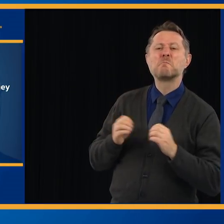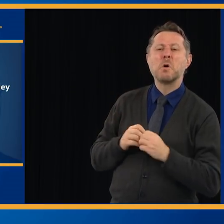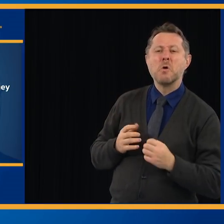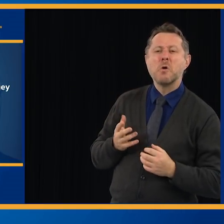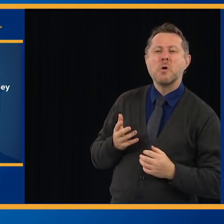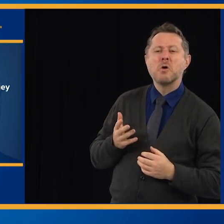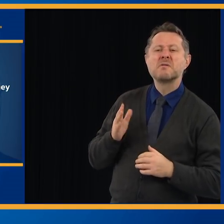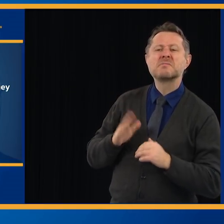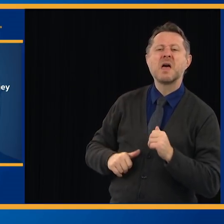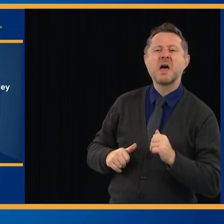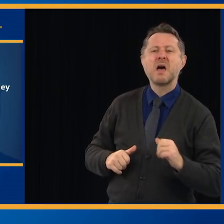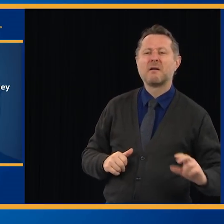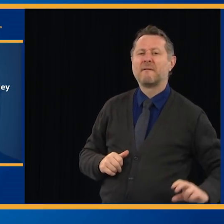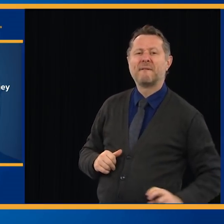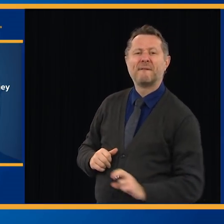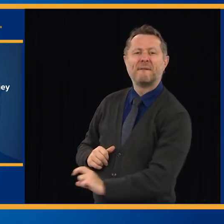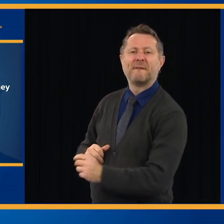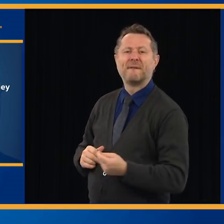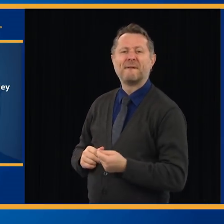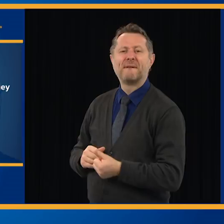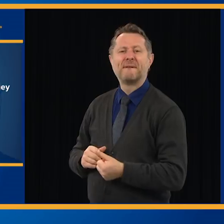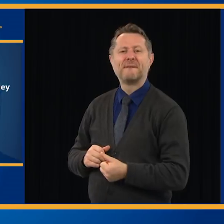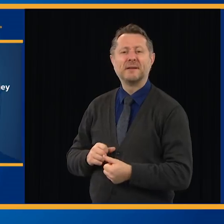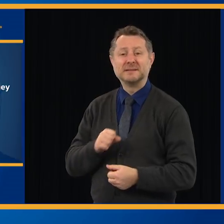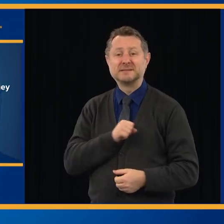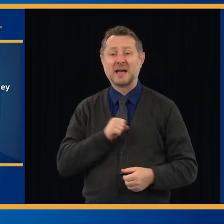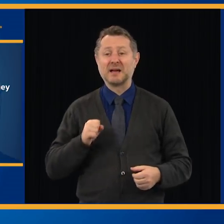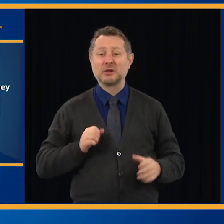government. Senator Mitch McConnell,